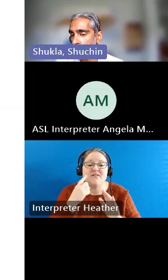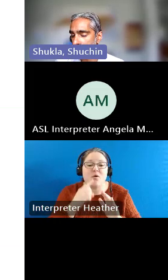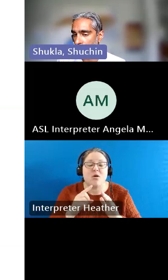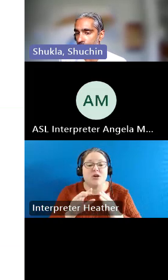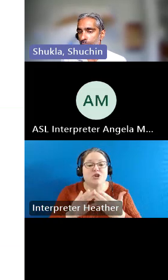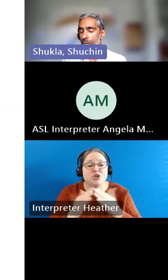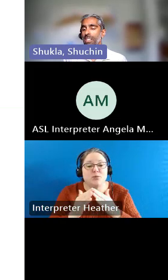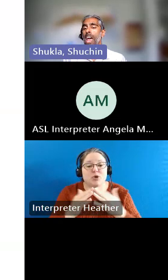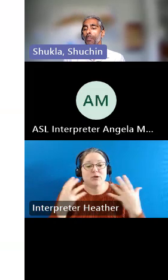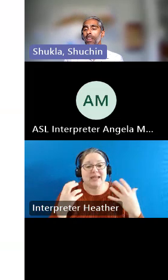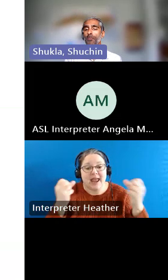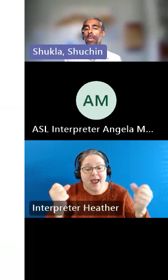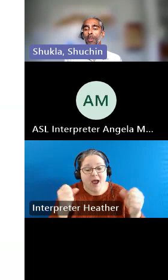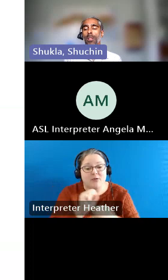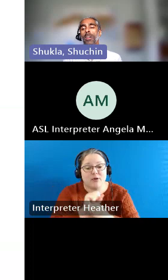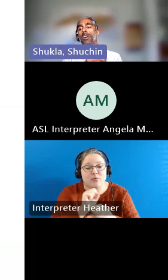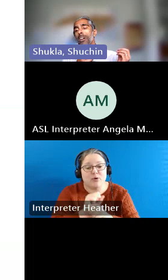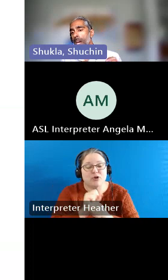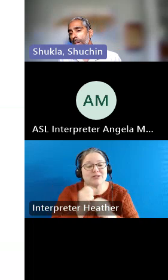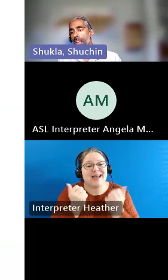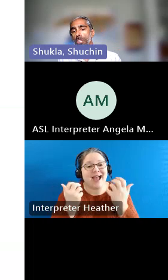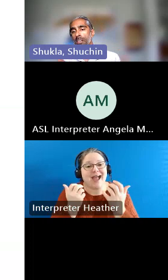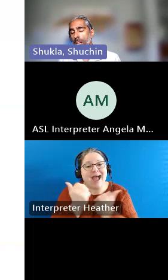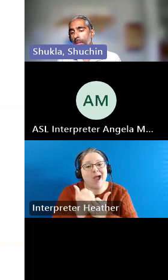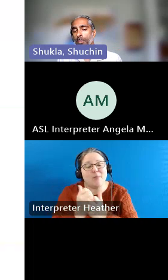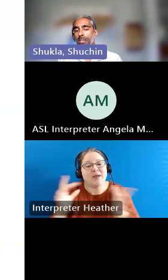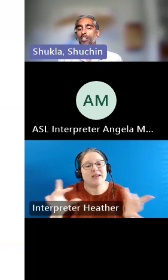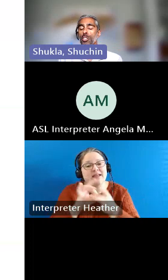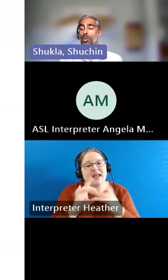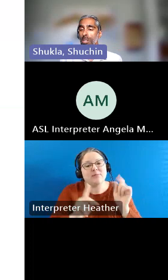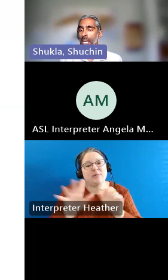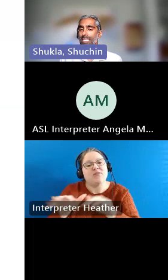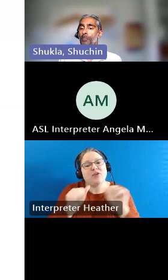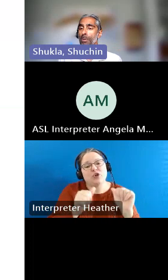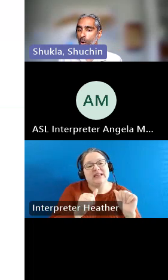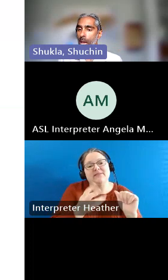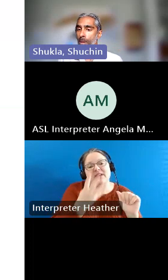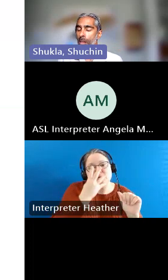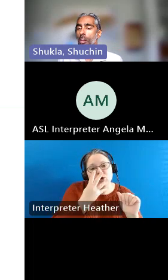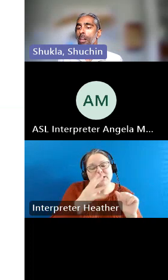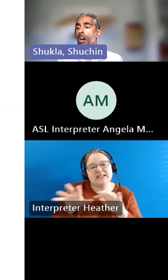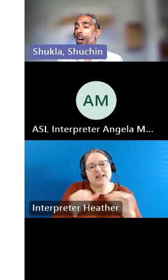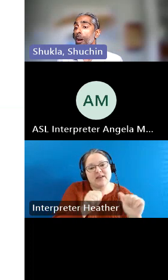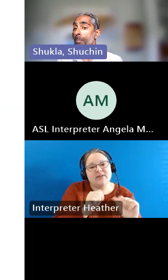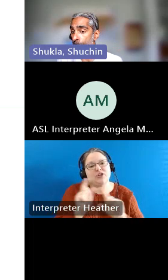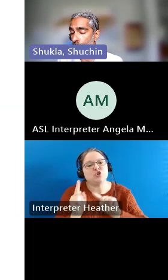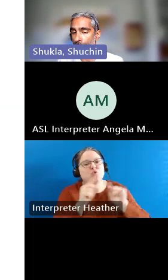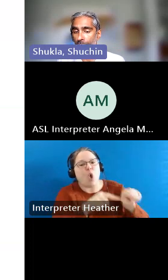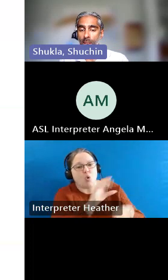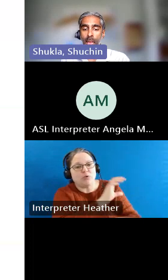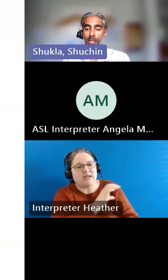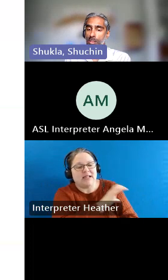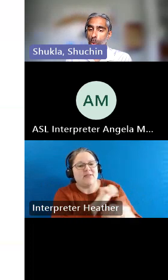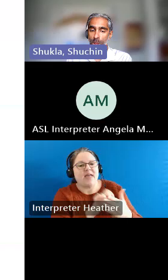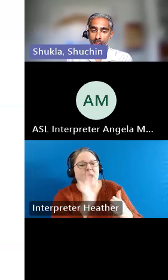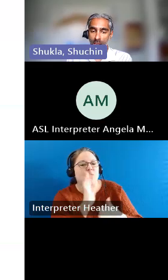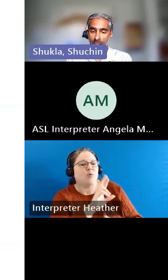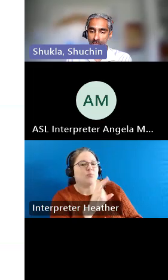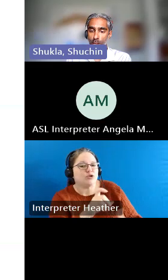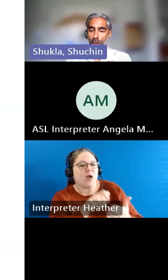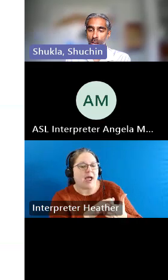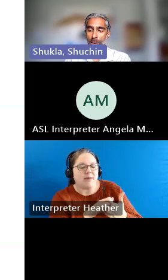with lived experience of incarceration to help connect people coming out of jails, coming out of prisons to clinics that prescribe buprenorphine. And